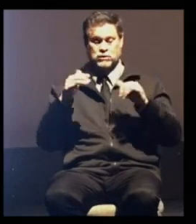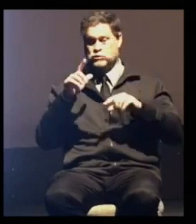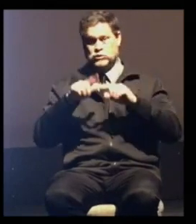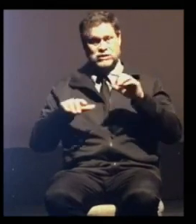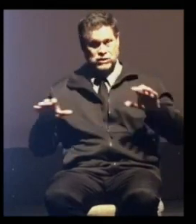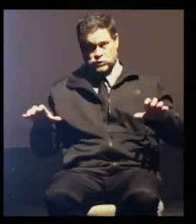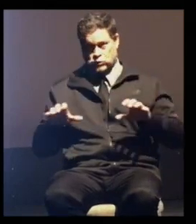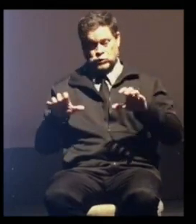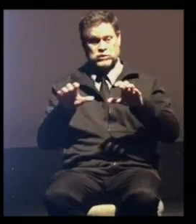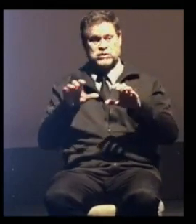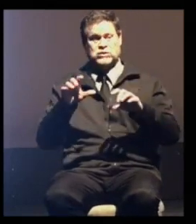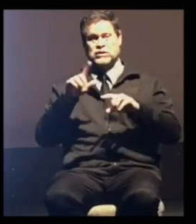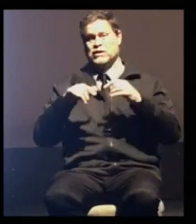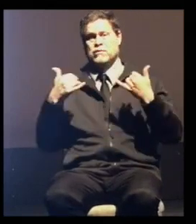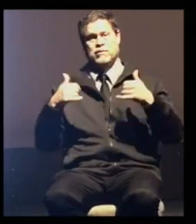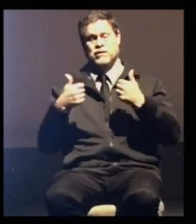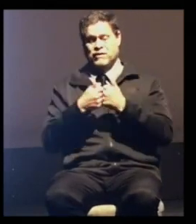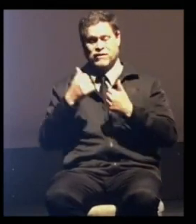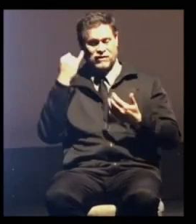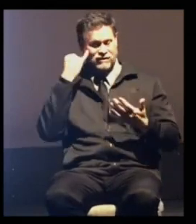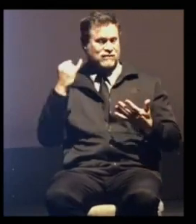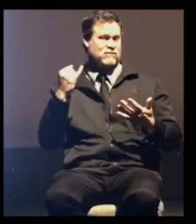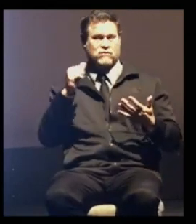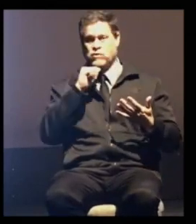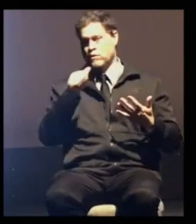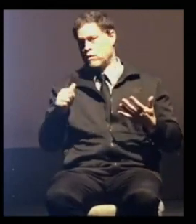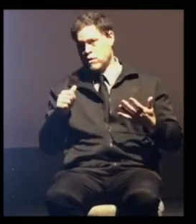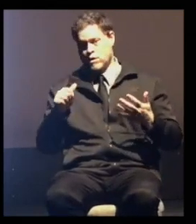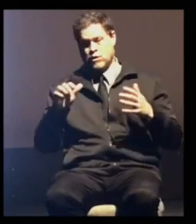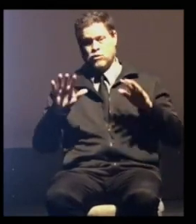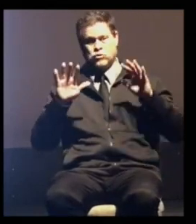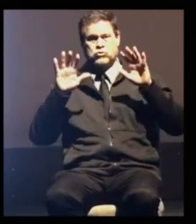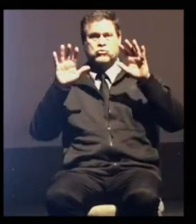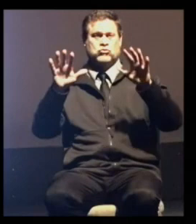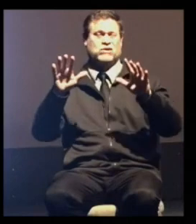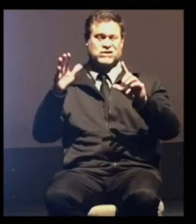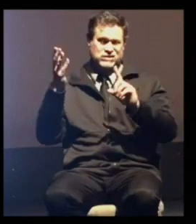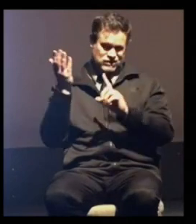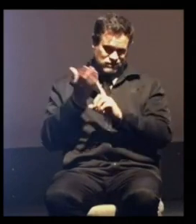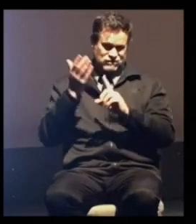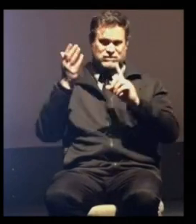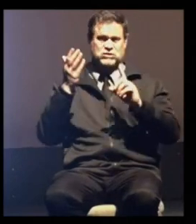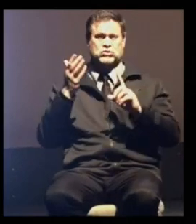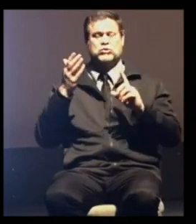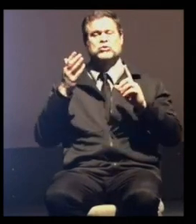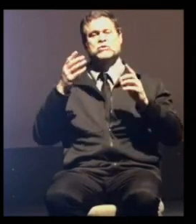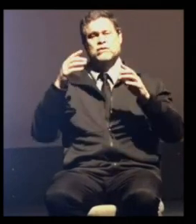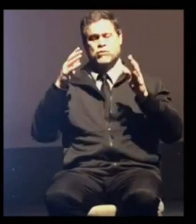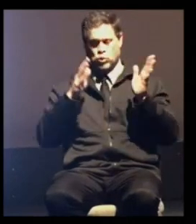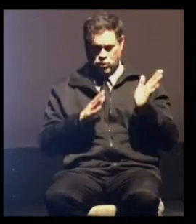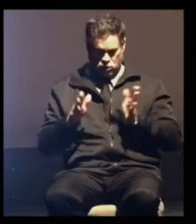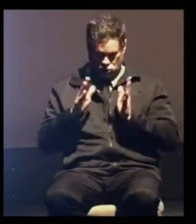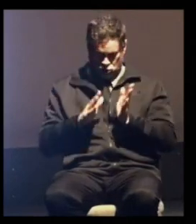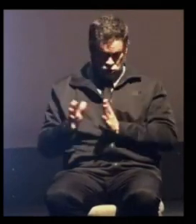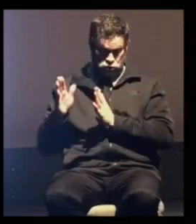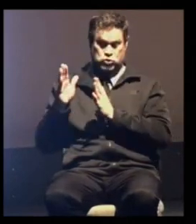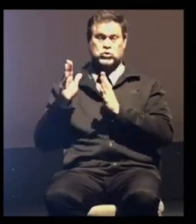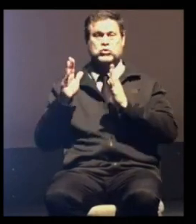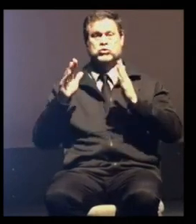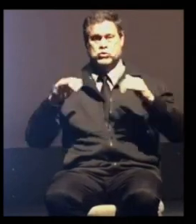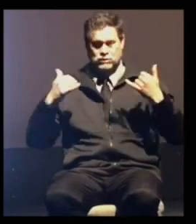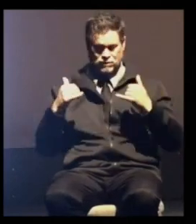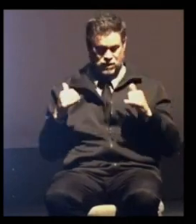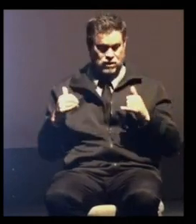it, you can't play the game if you're not great condition. That prepares you to